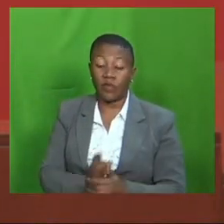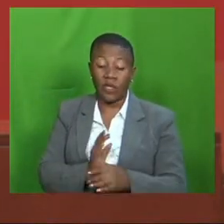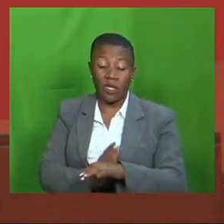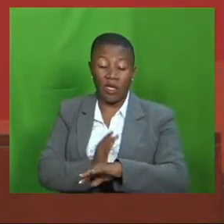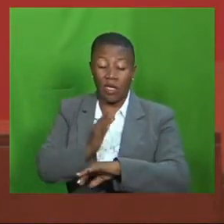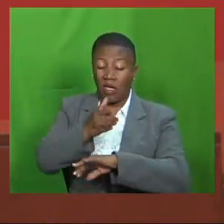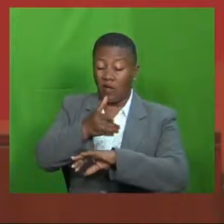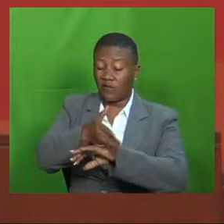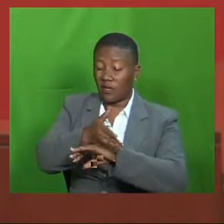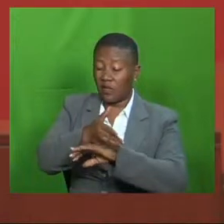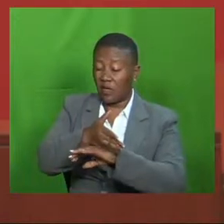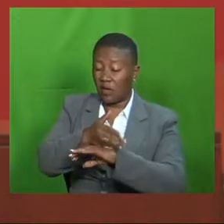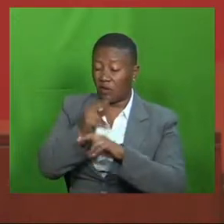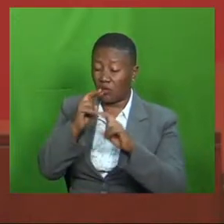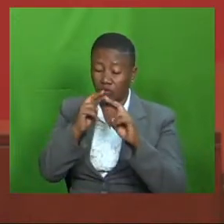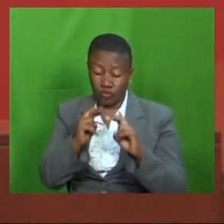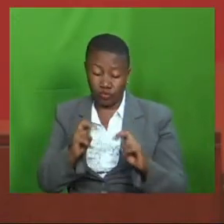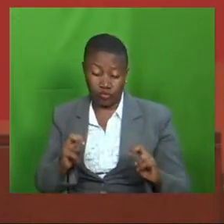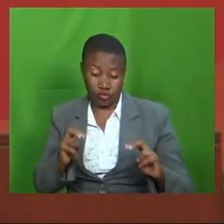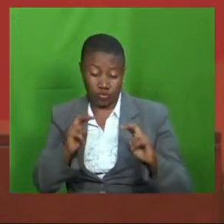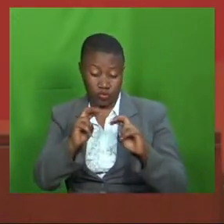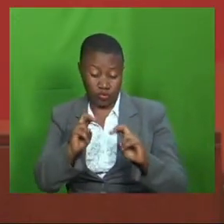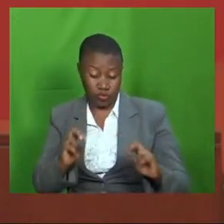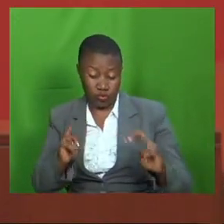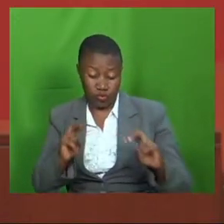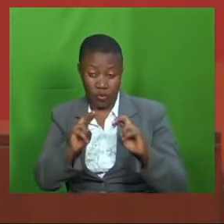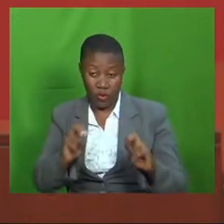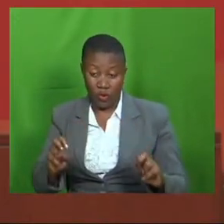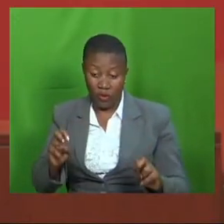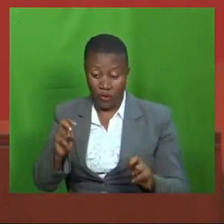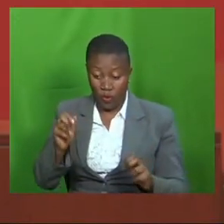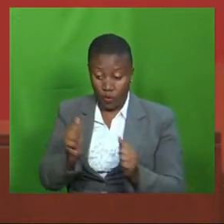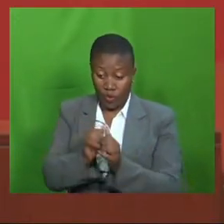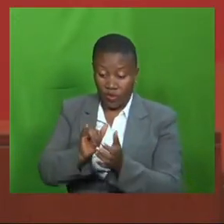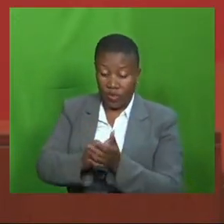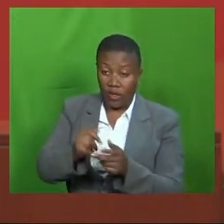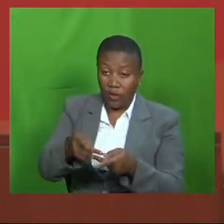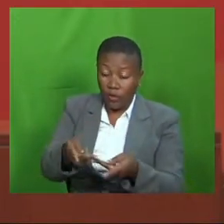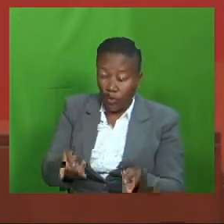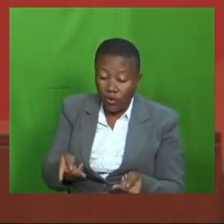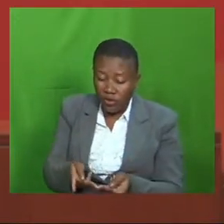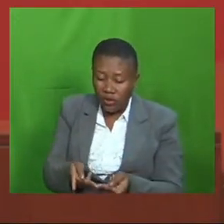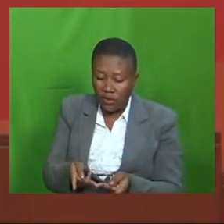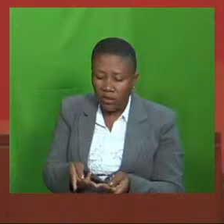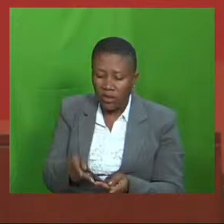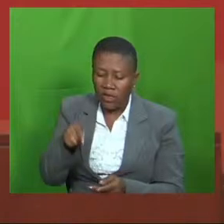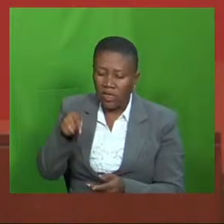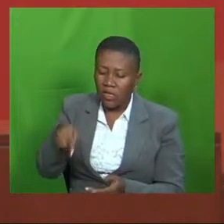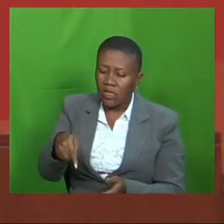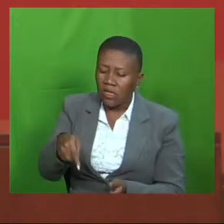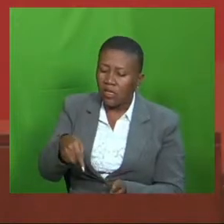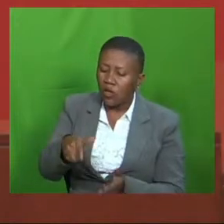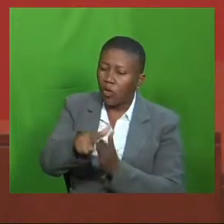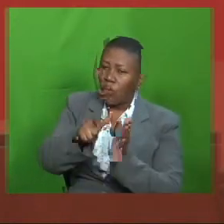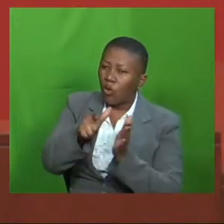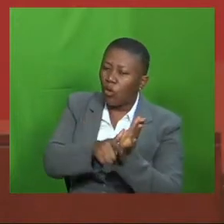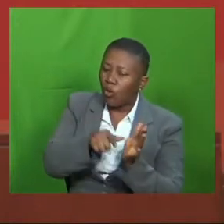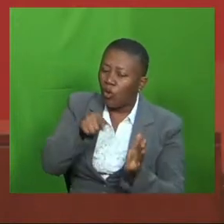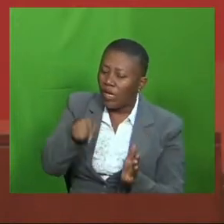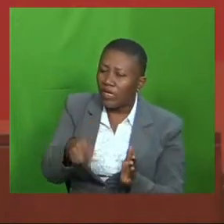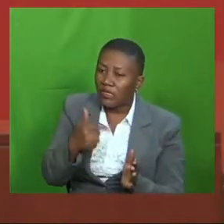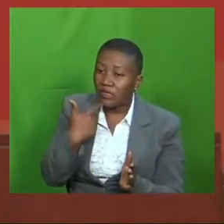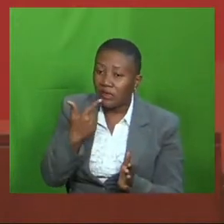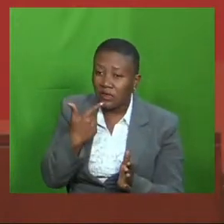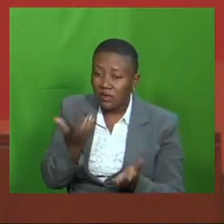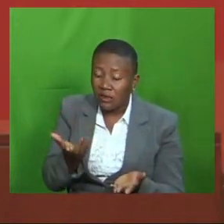review of the constitutional provisions, outstanding orders, the case law,